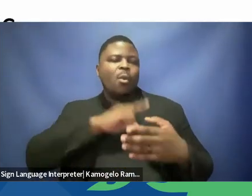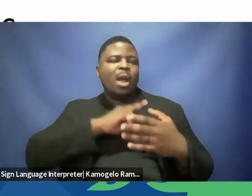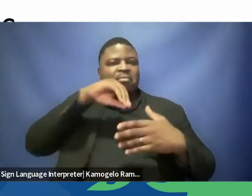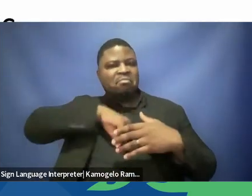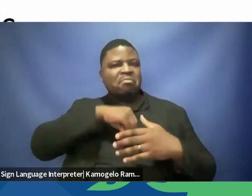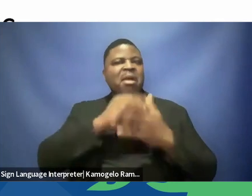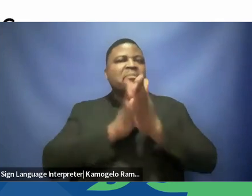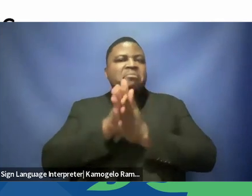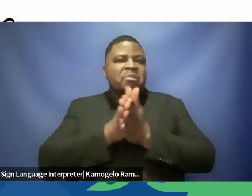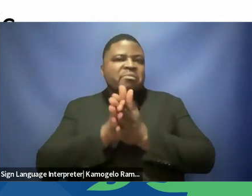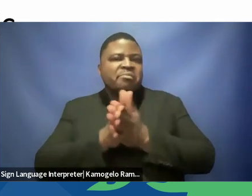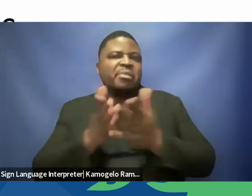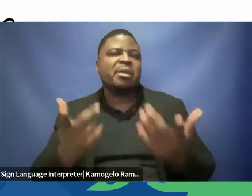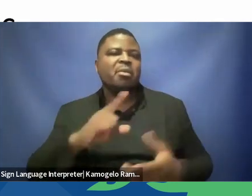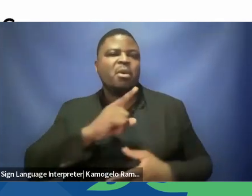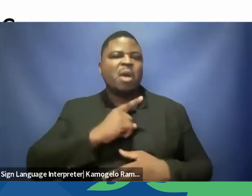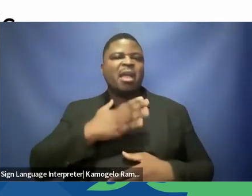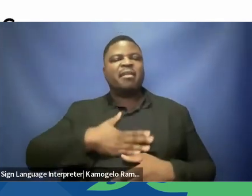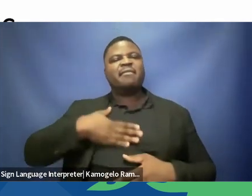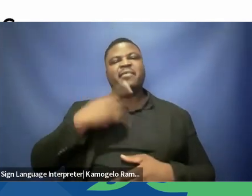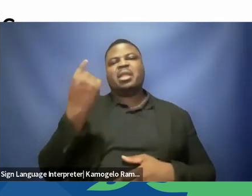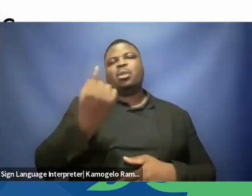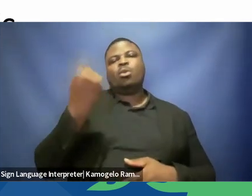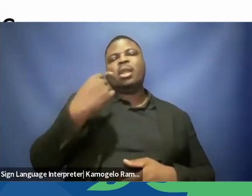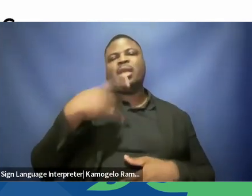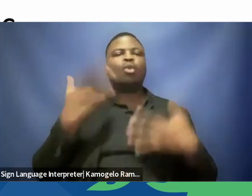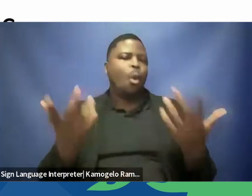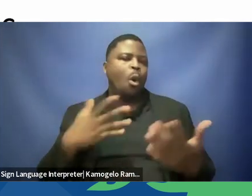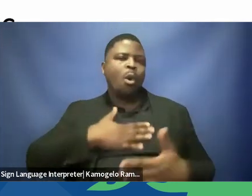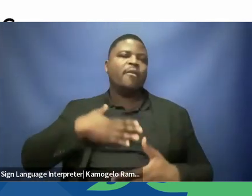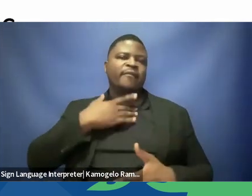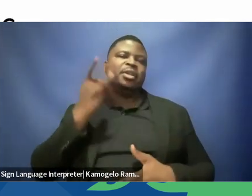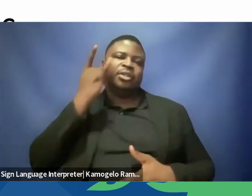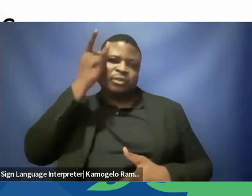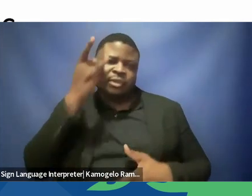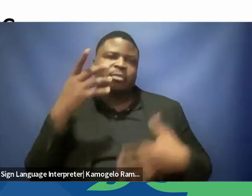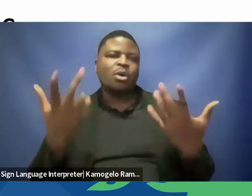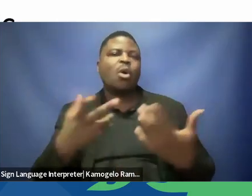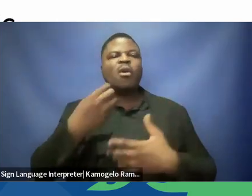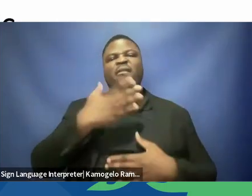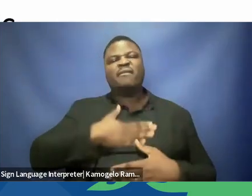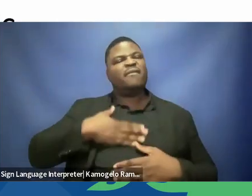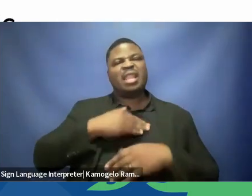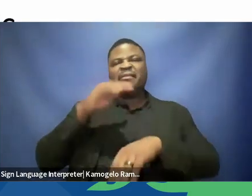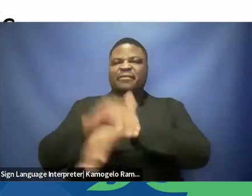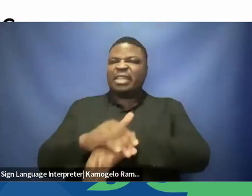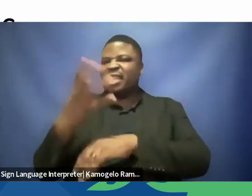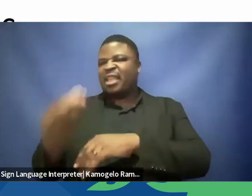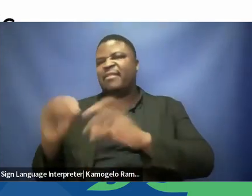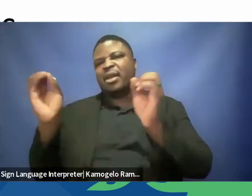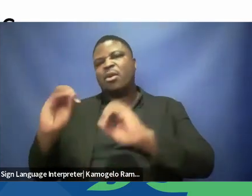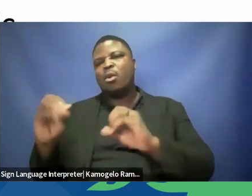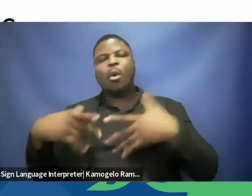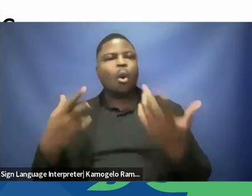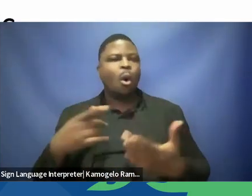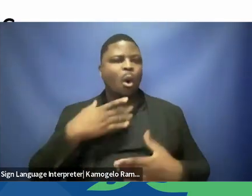there's a feeling of loneliness and shame. This could be that they have no social network, they feel ashamed of themselves, their